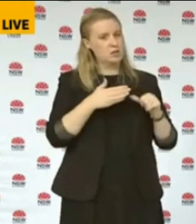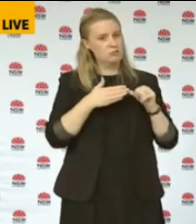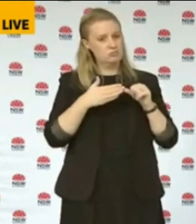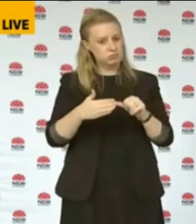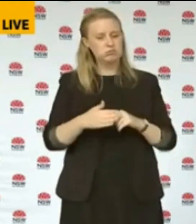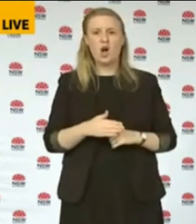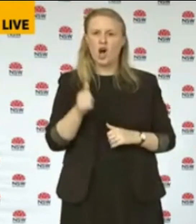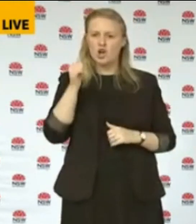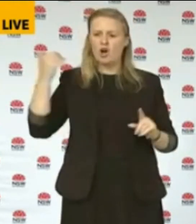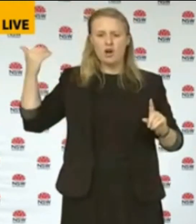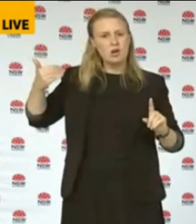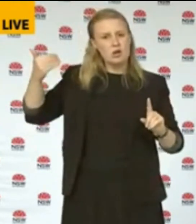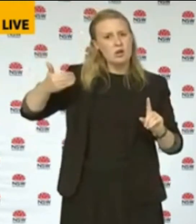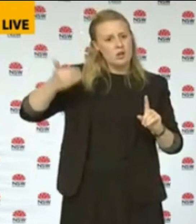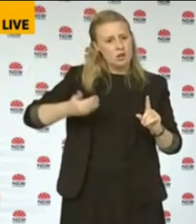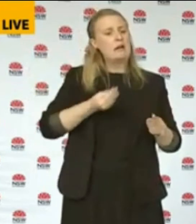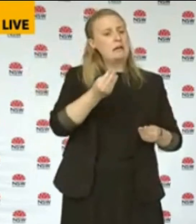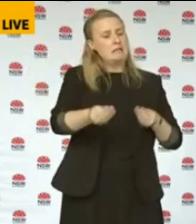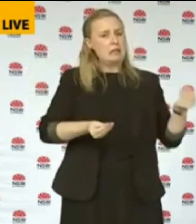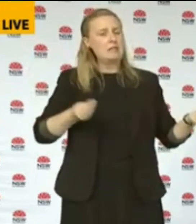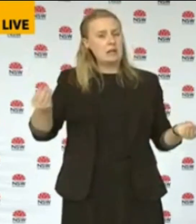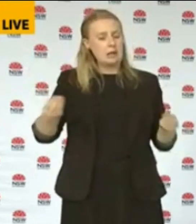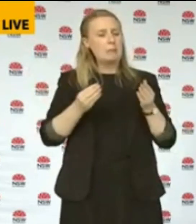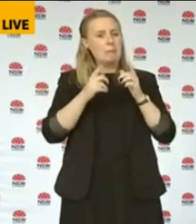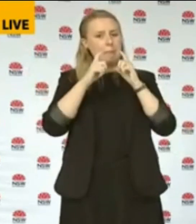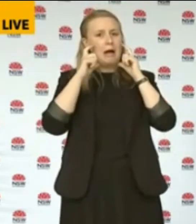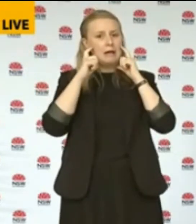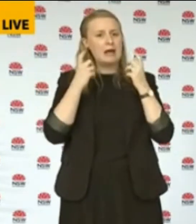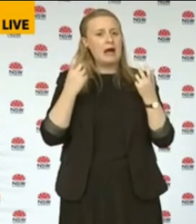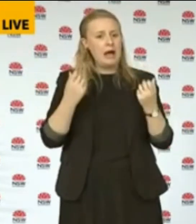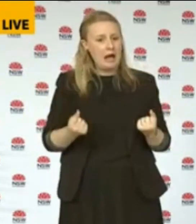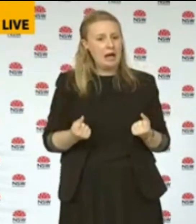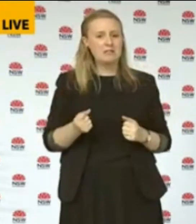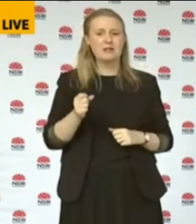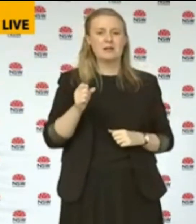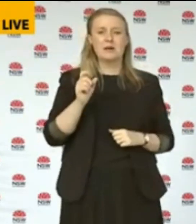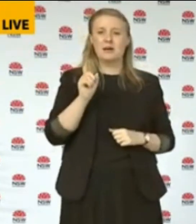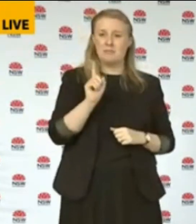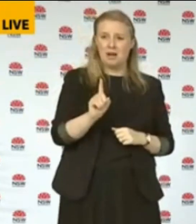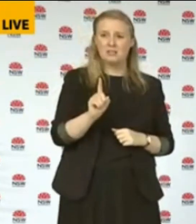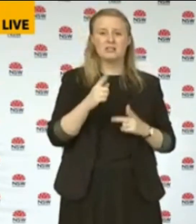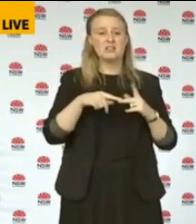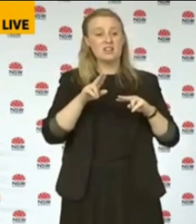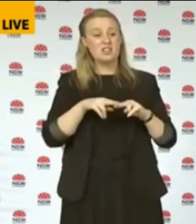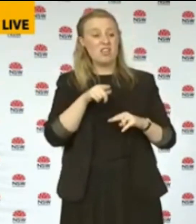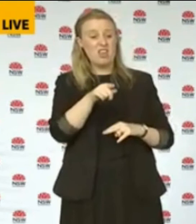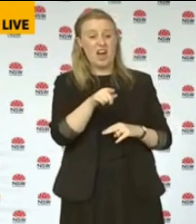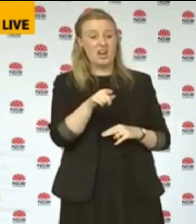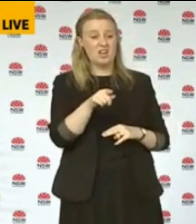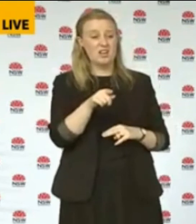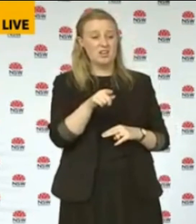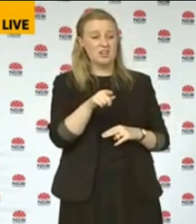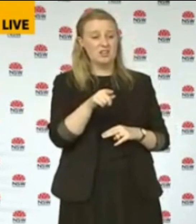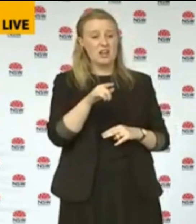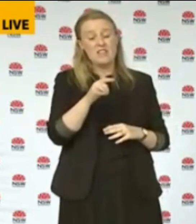police is to not hand out masks where there is obviously someone's just slipped their memory.